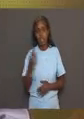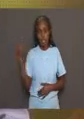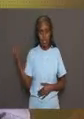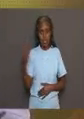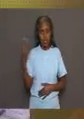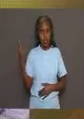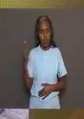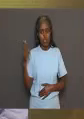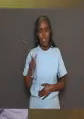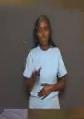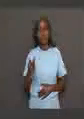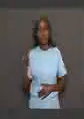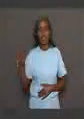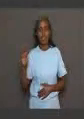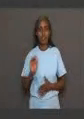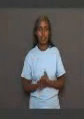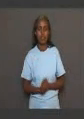using vectors.